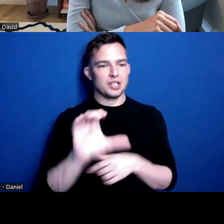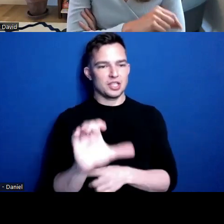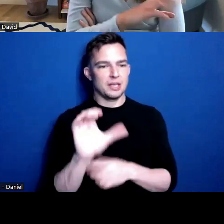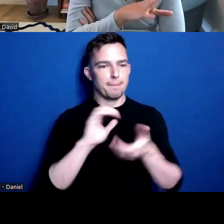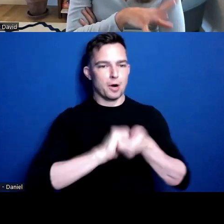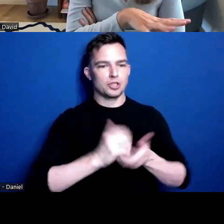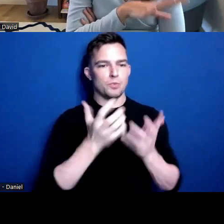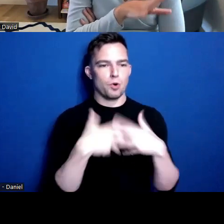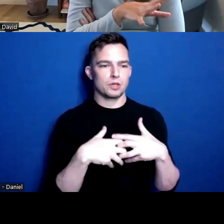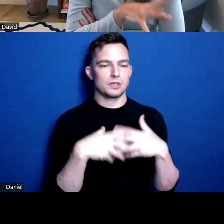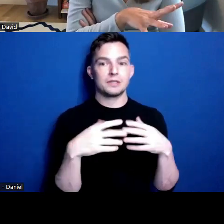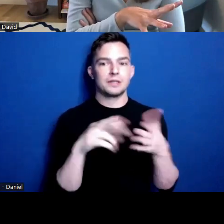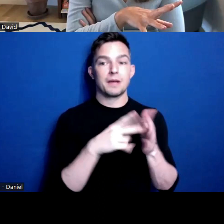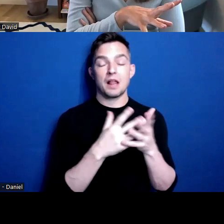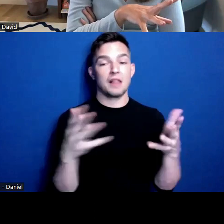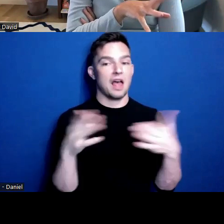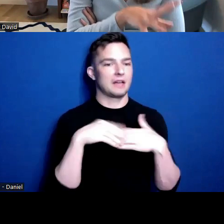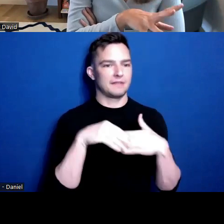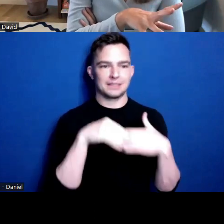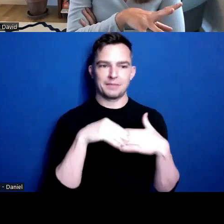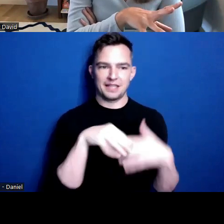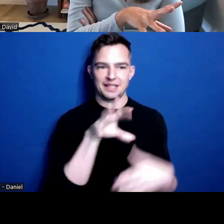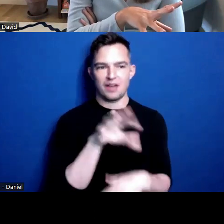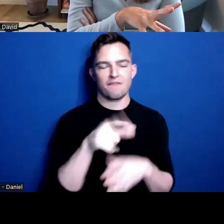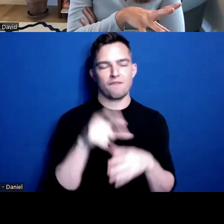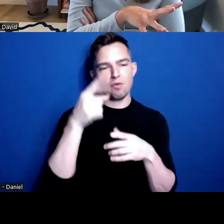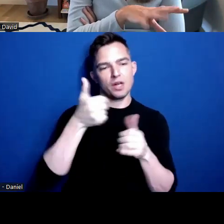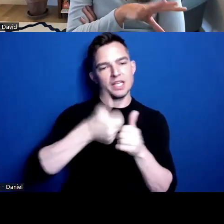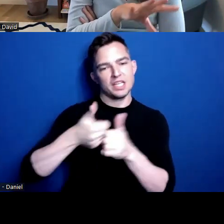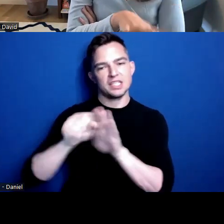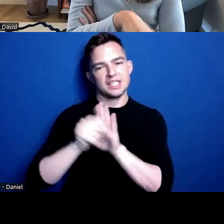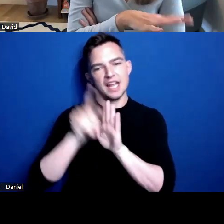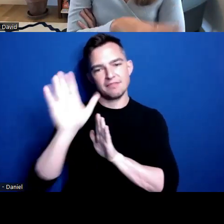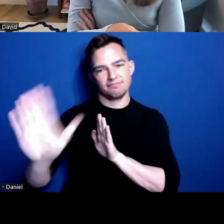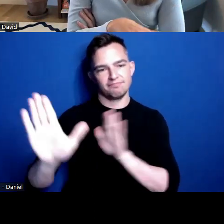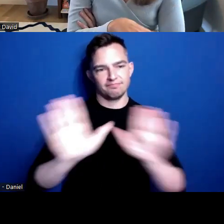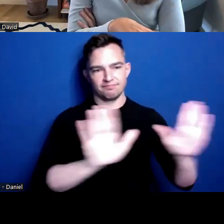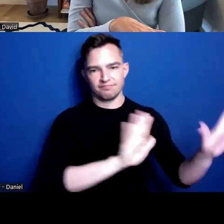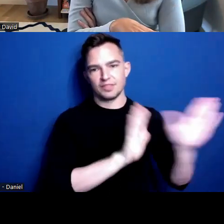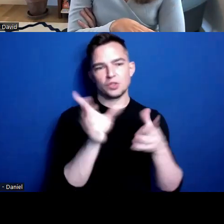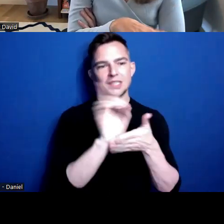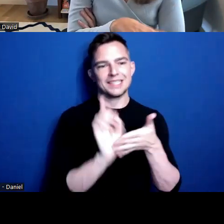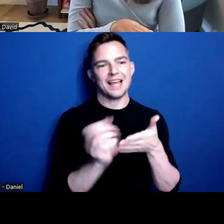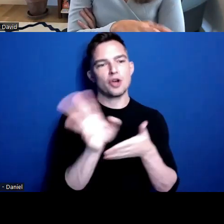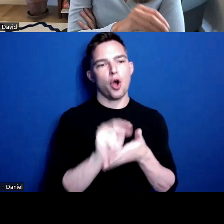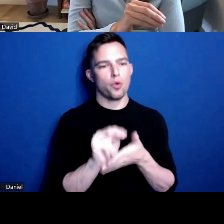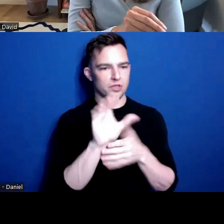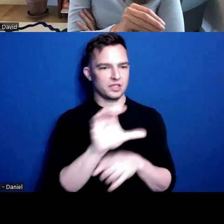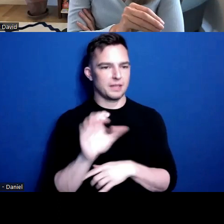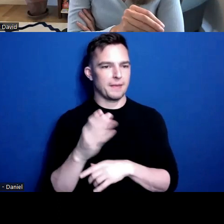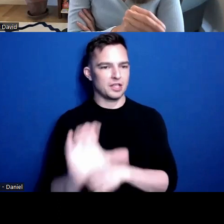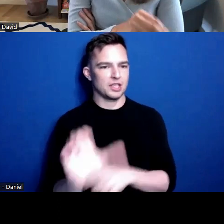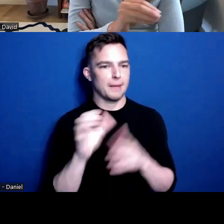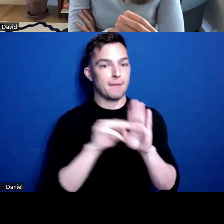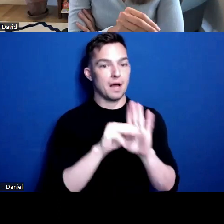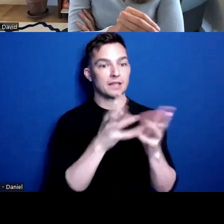works. So there's tremendous flexibility here for states to design their CCBHC models in a way that aligns